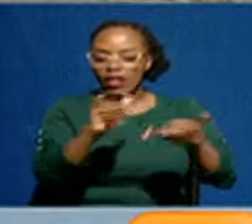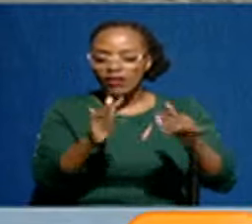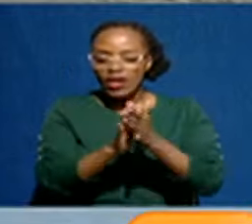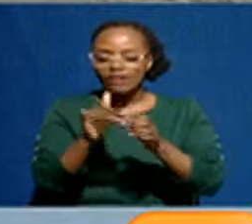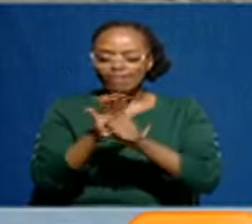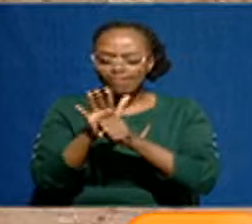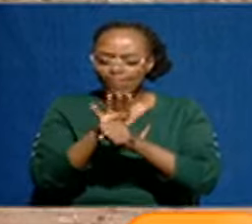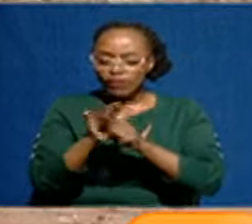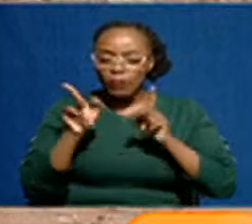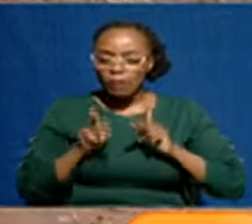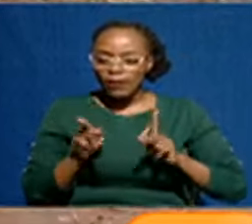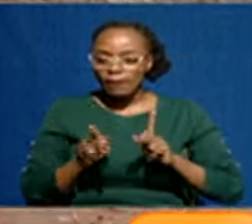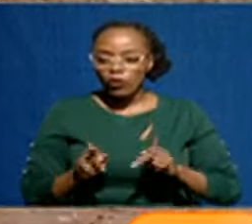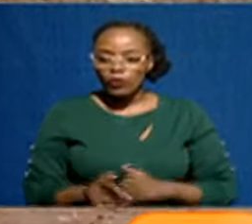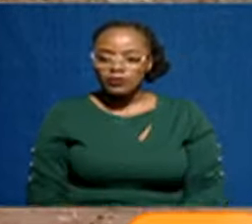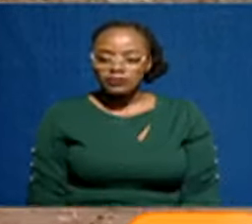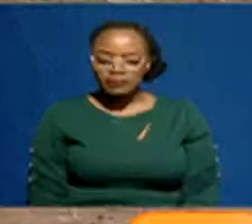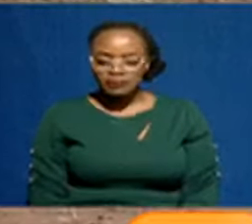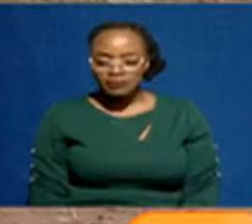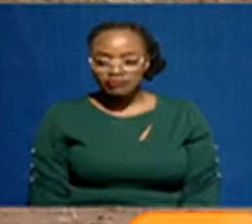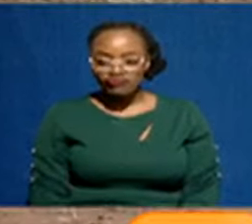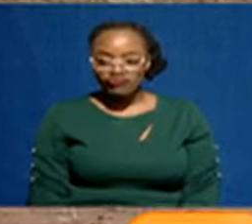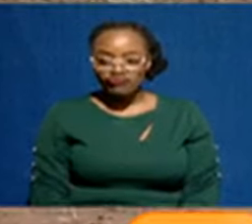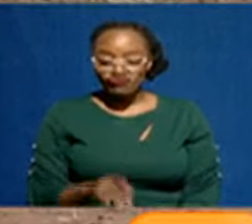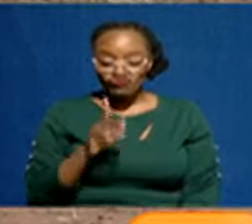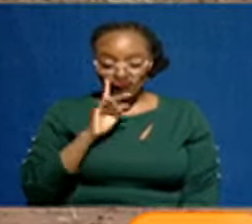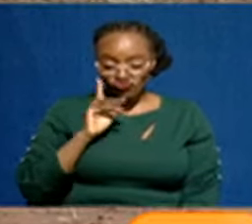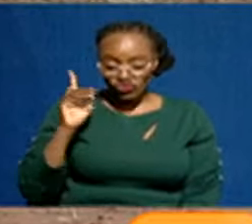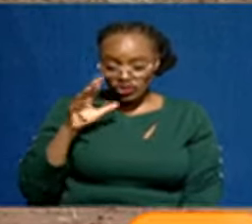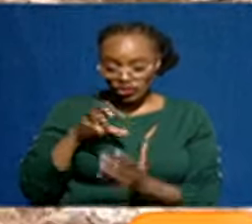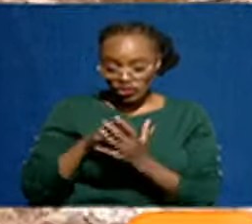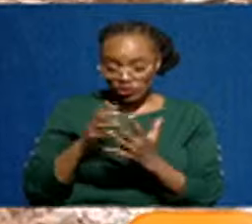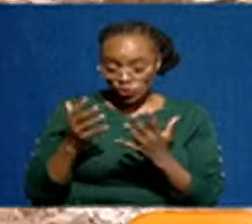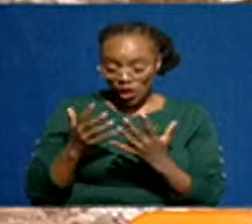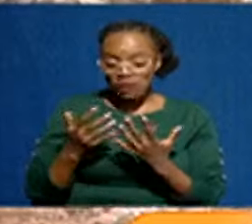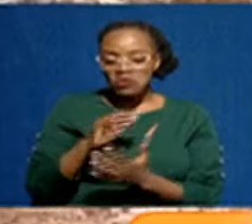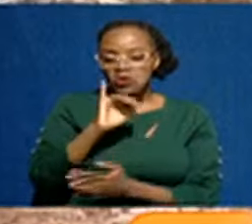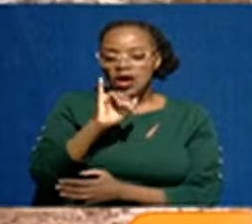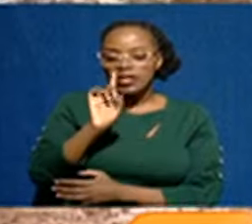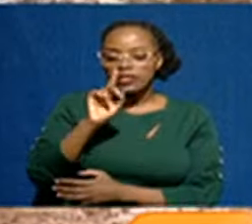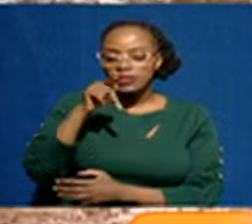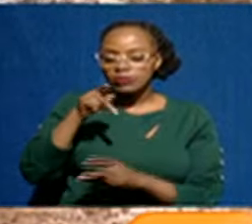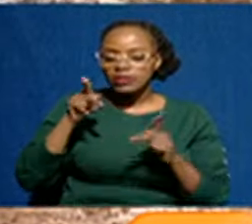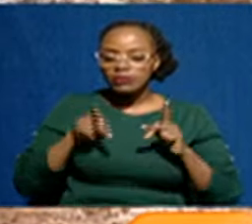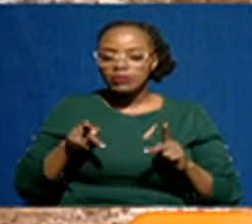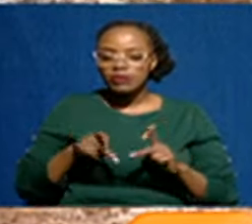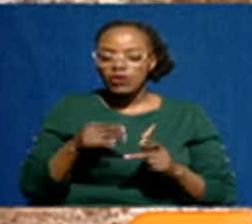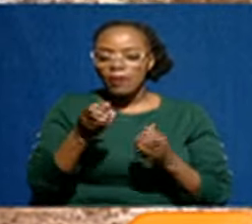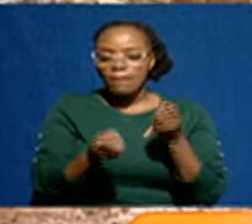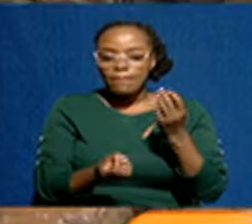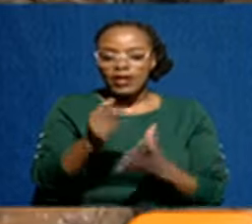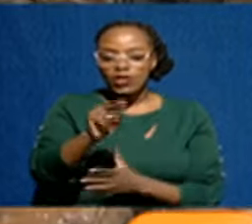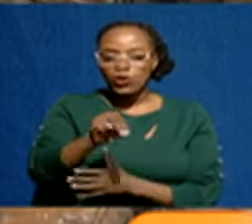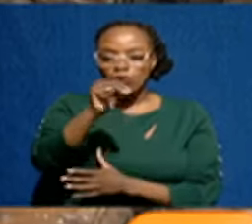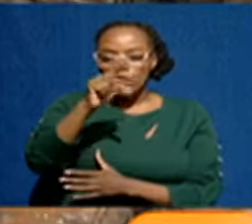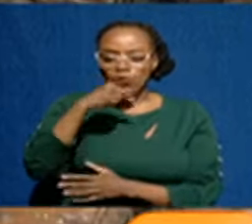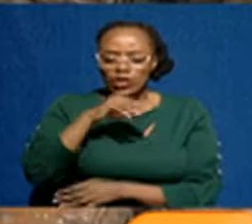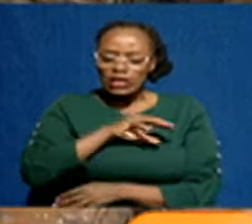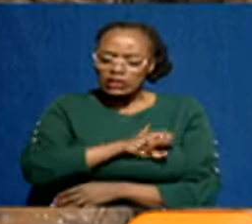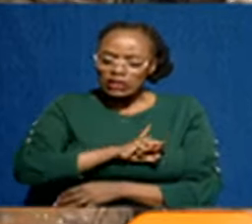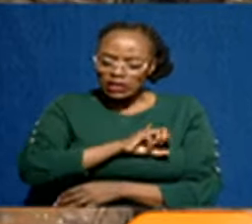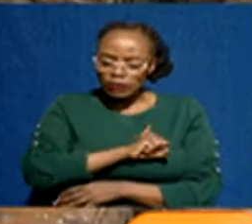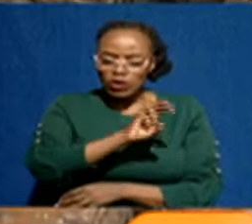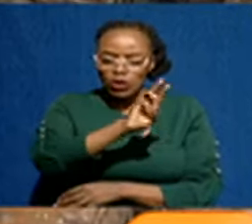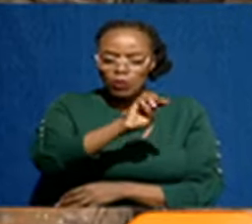congestion. It is a miserable situation for internally displaced persons from Baringo North who have been putting up at